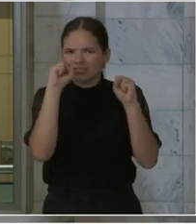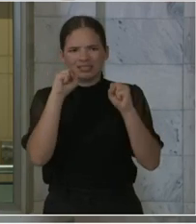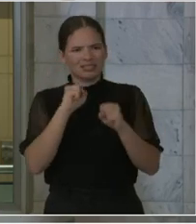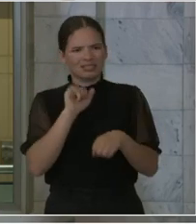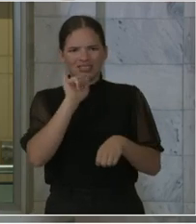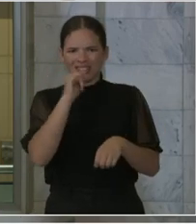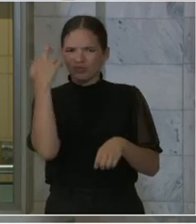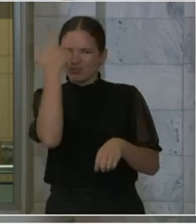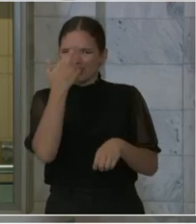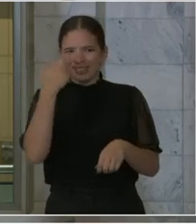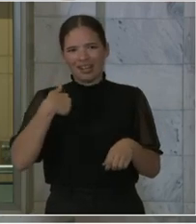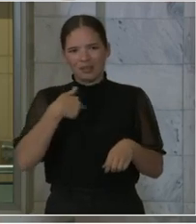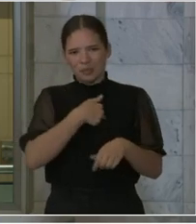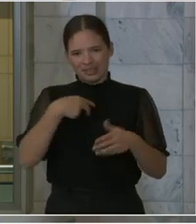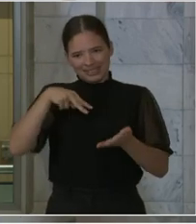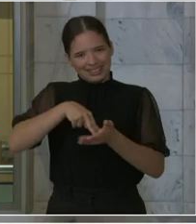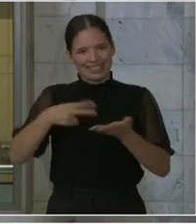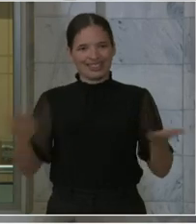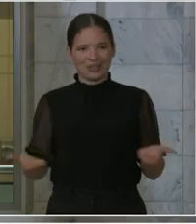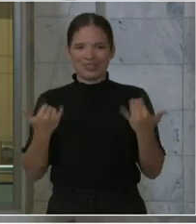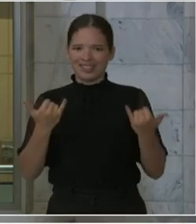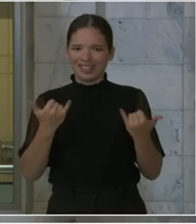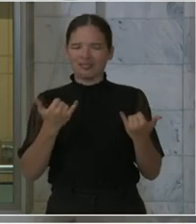here today. So again, thank you, sir, for your leadership.